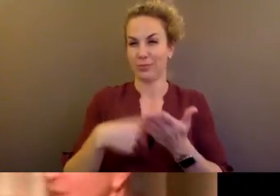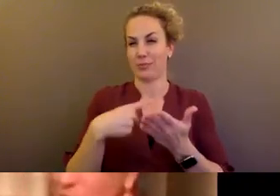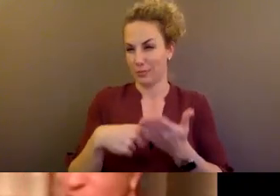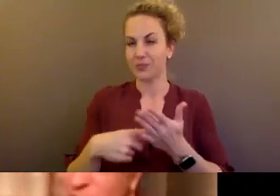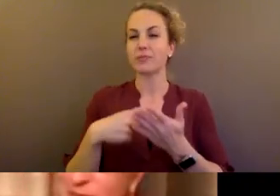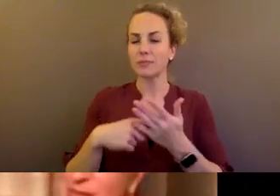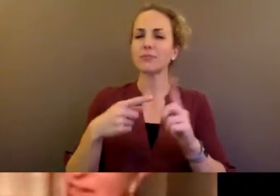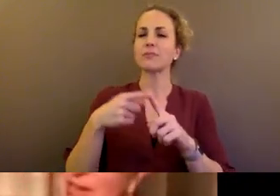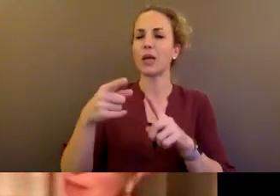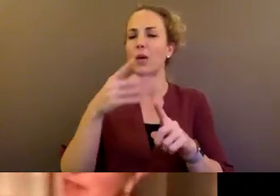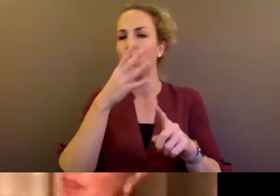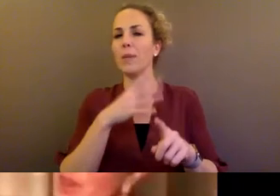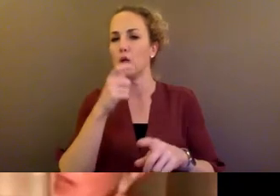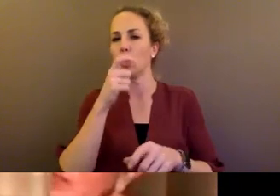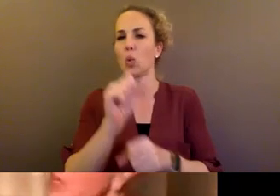the early